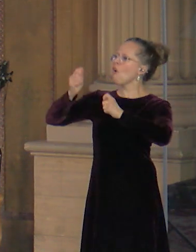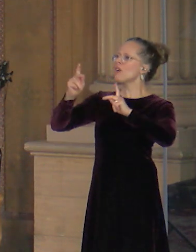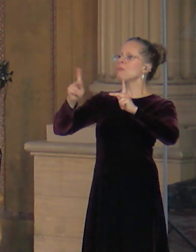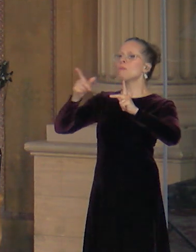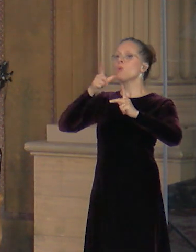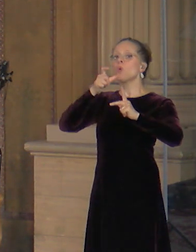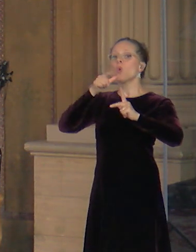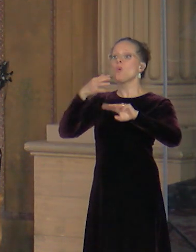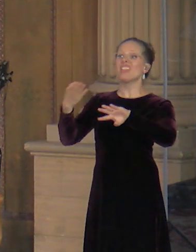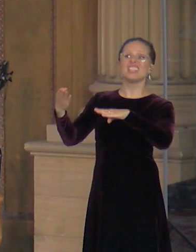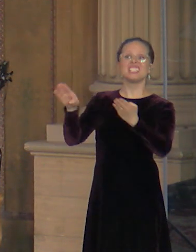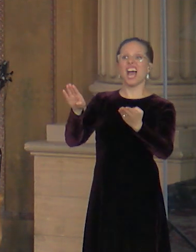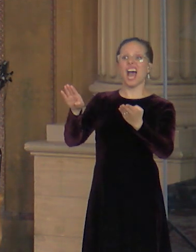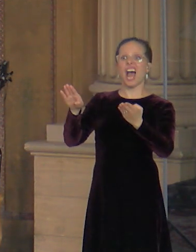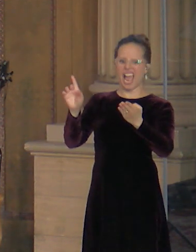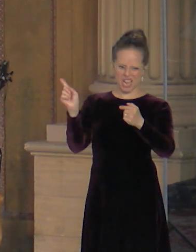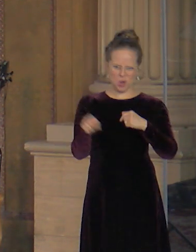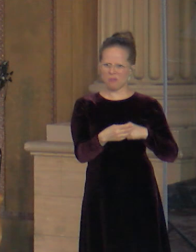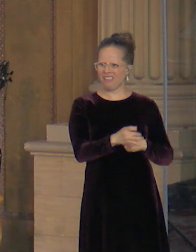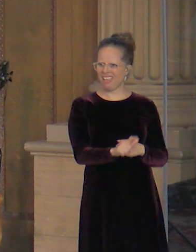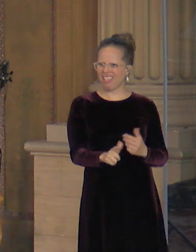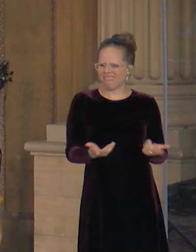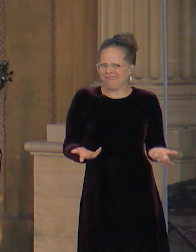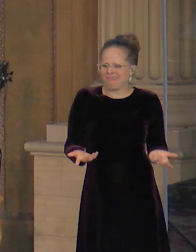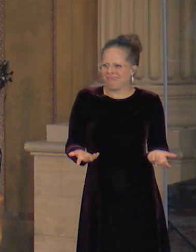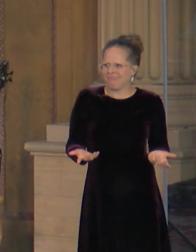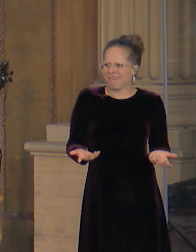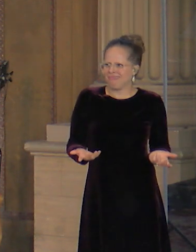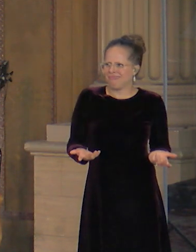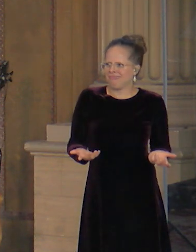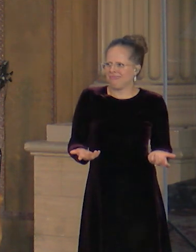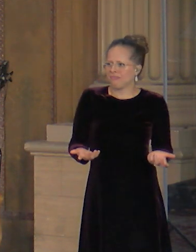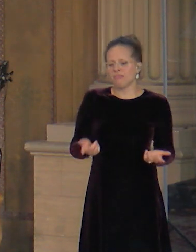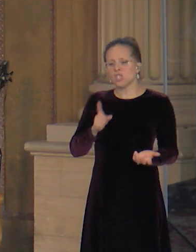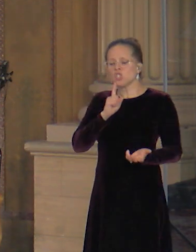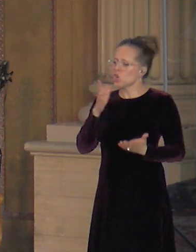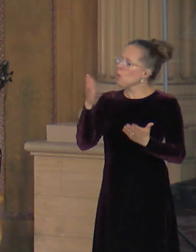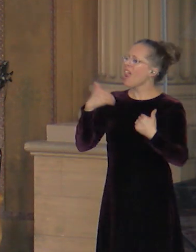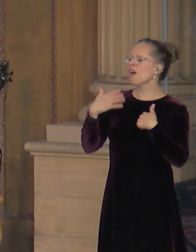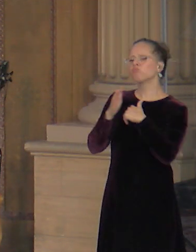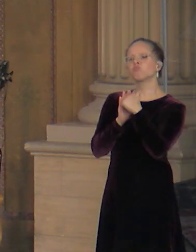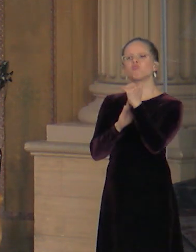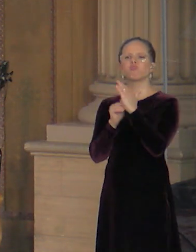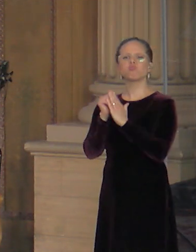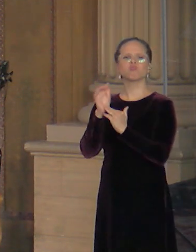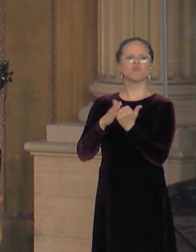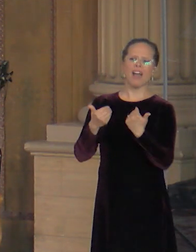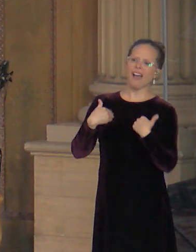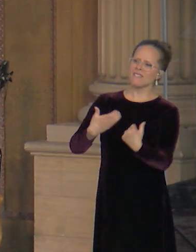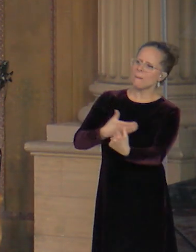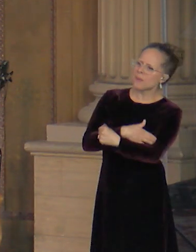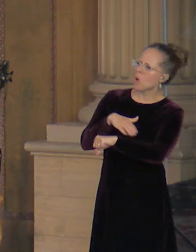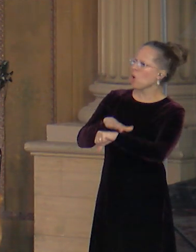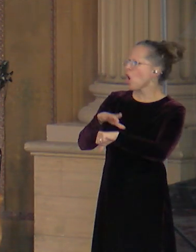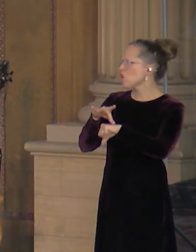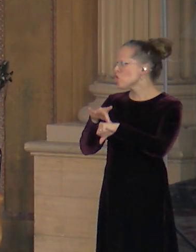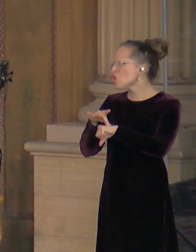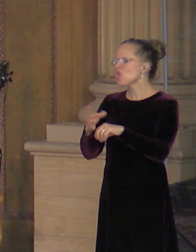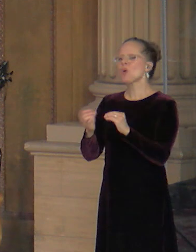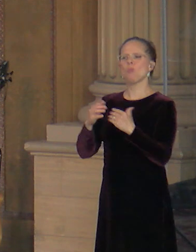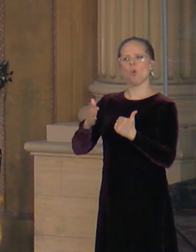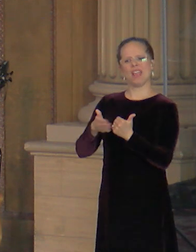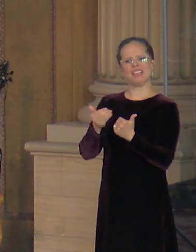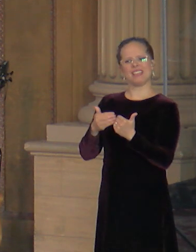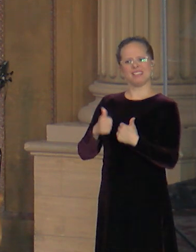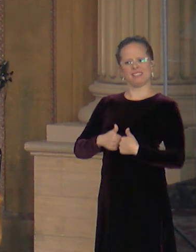perish in hell because God is just and sure he'd have some comfort he'd have power he'd have a much easier road if